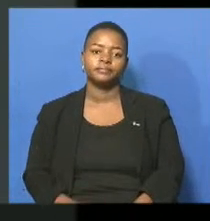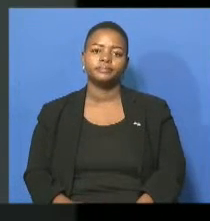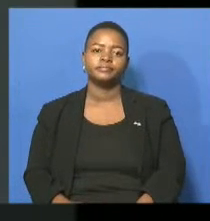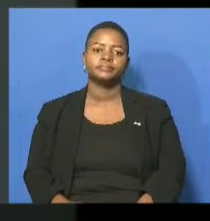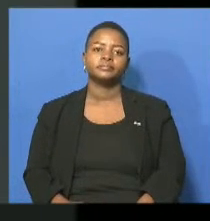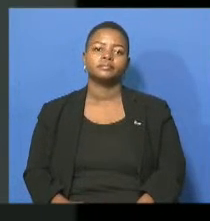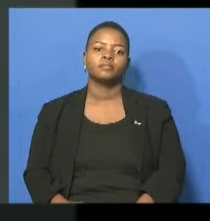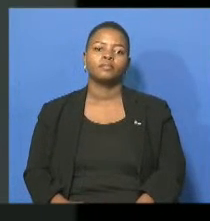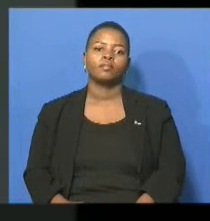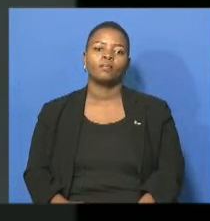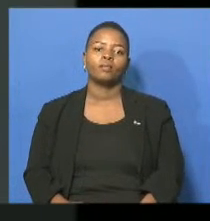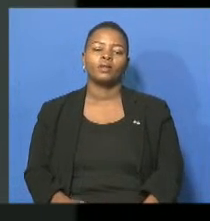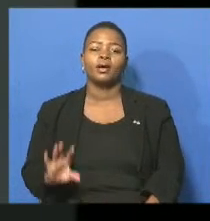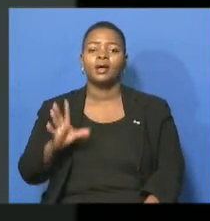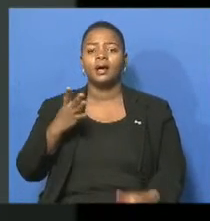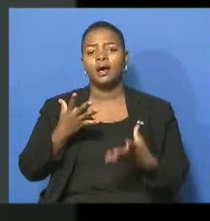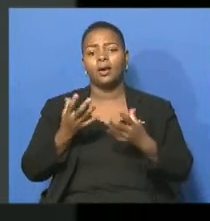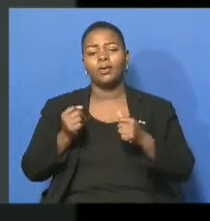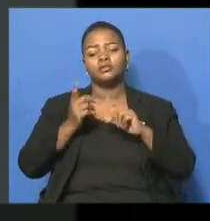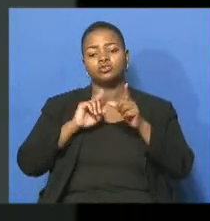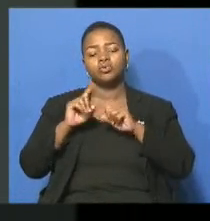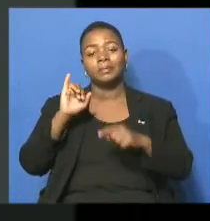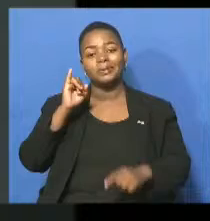I want to talk about jealousy.